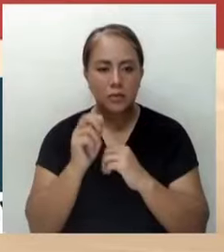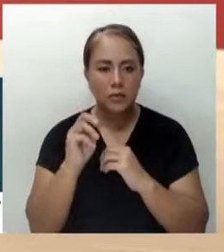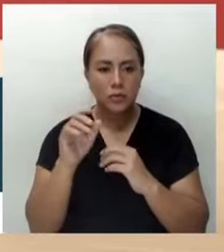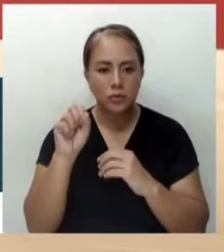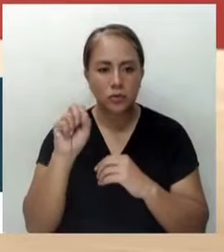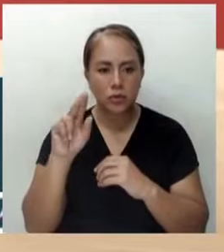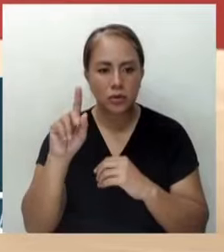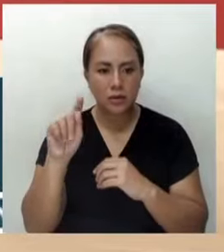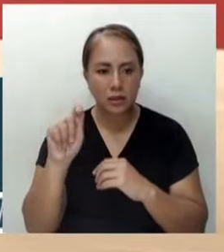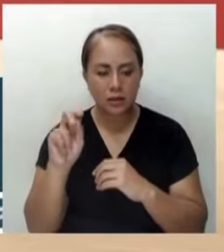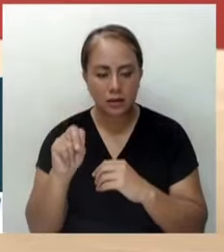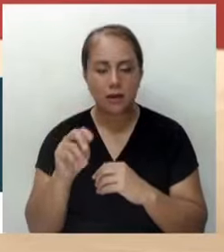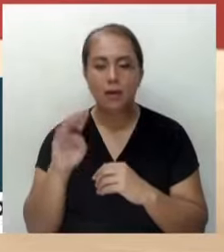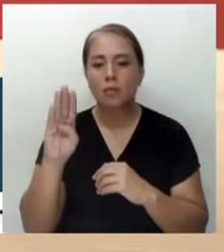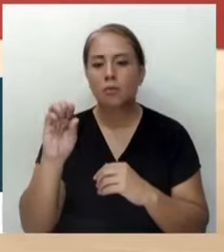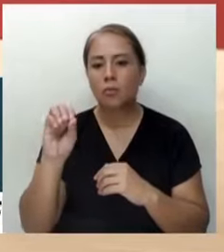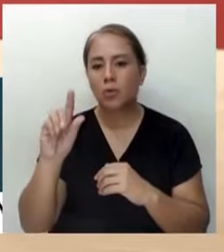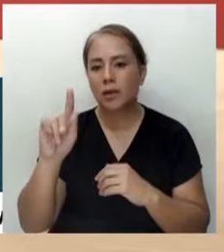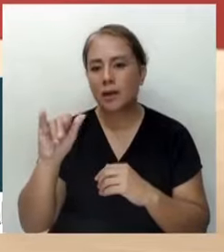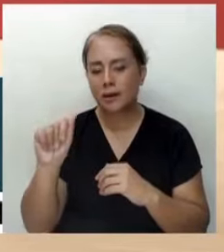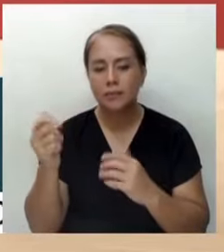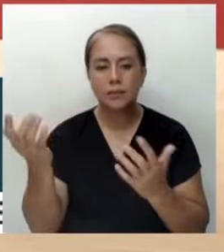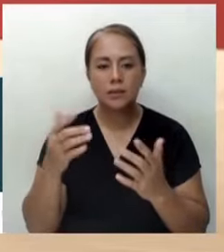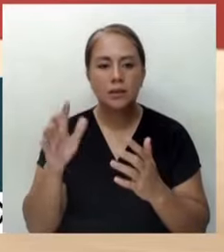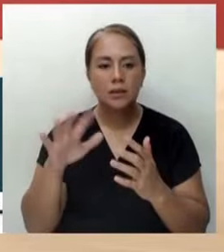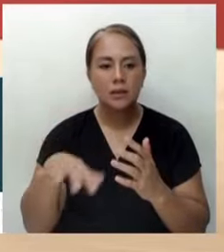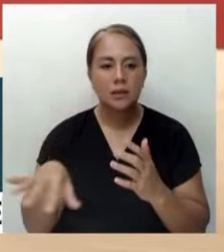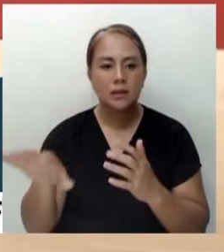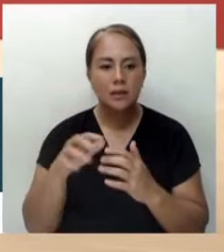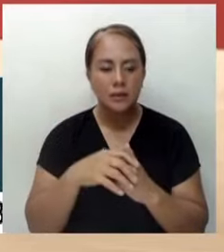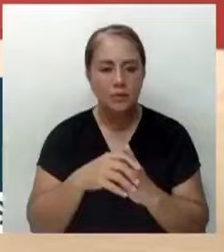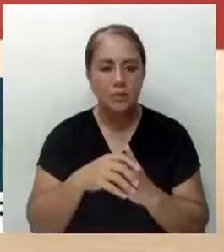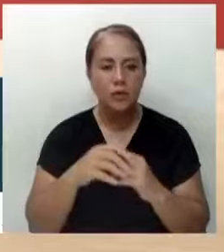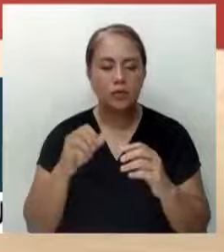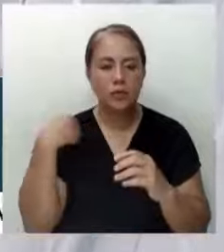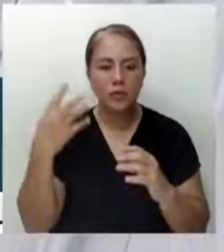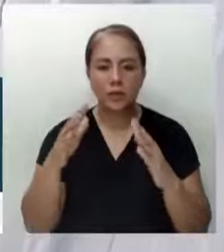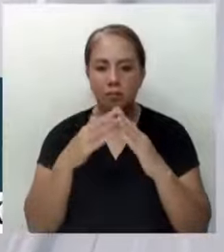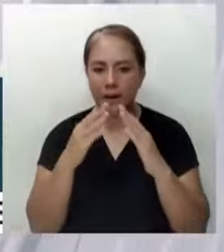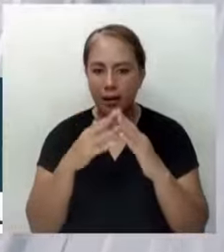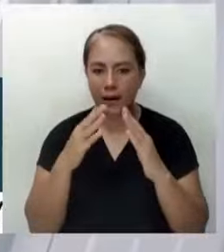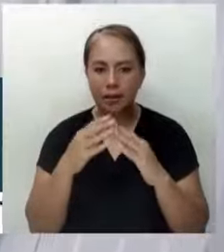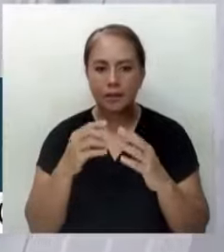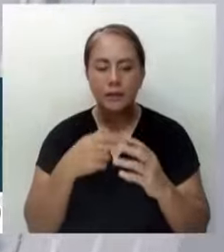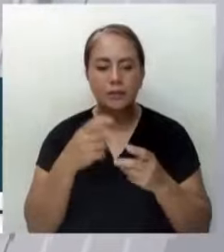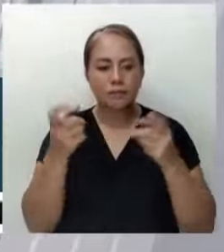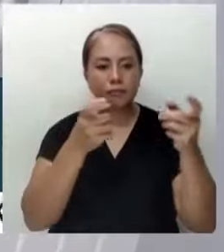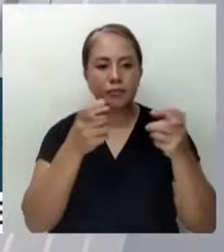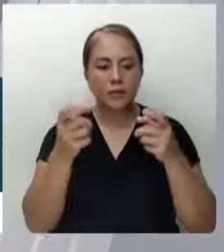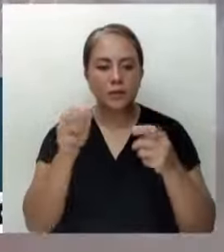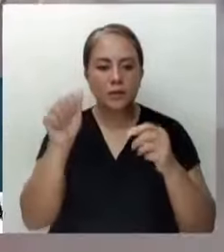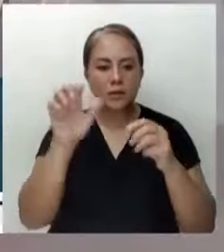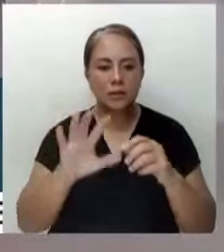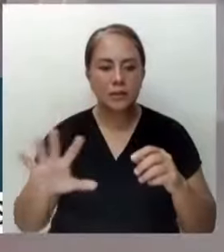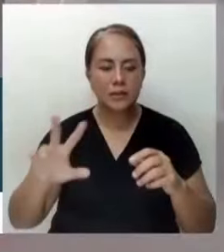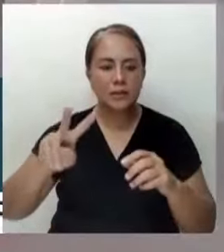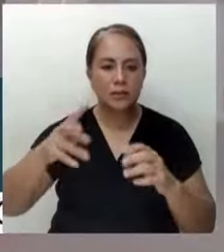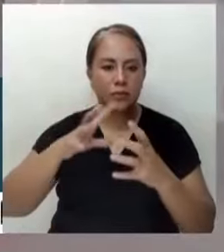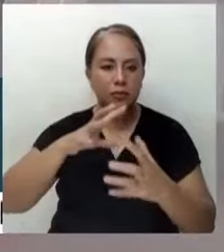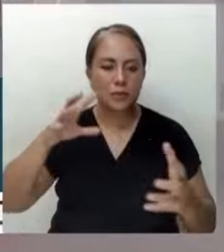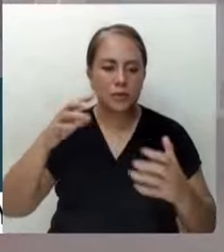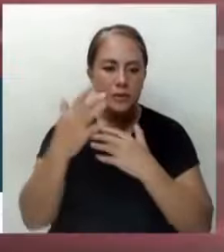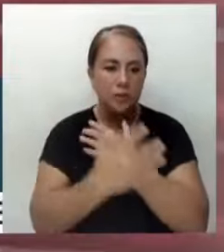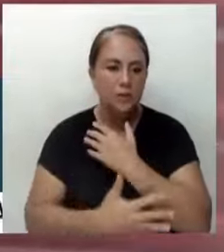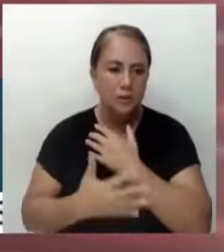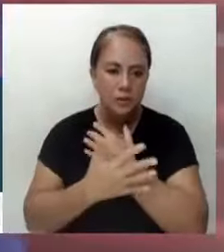Hassanal Bolkiah here at the Istana Nurul Iman, the official residence of the ruler of Southeast Asia's second richest country.